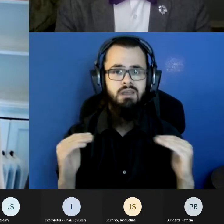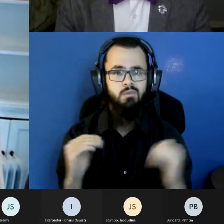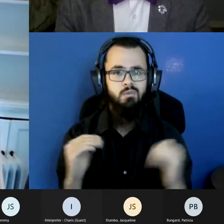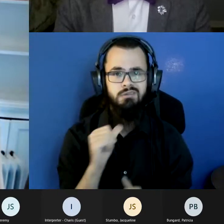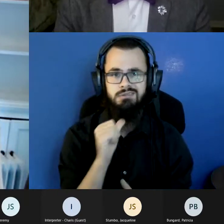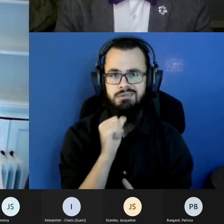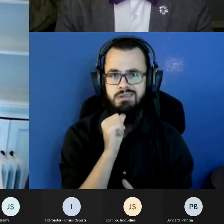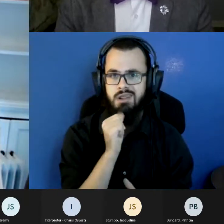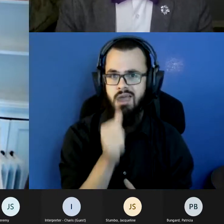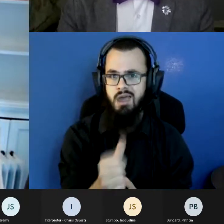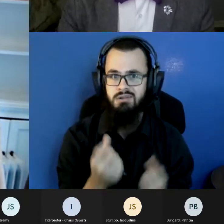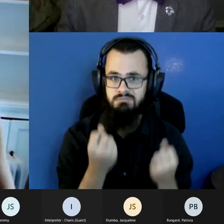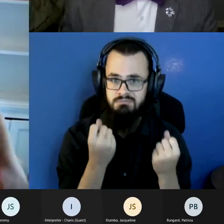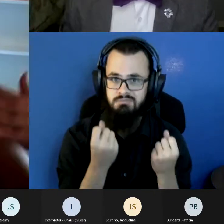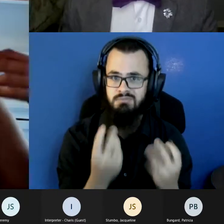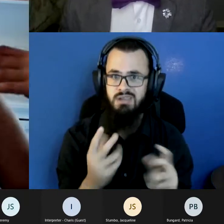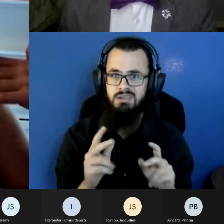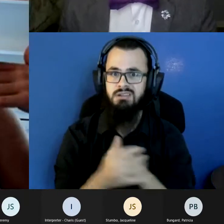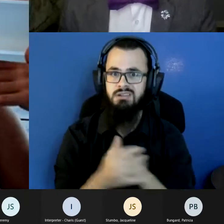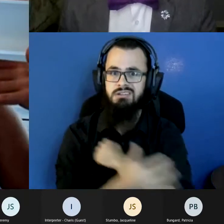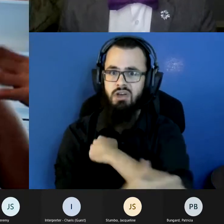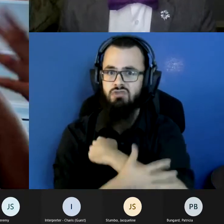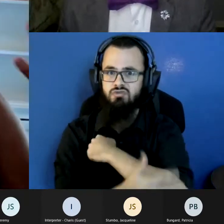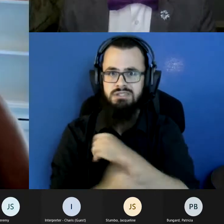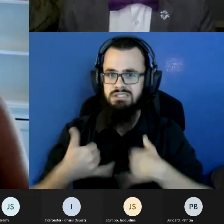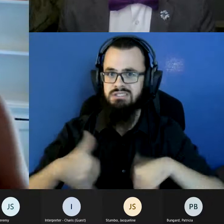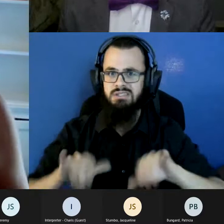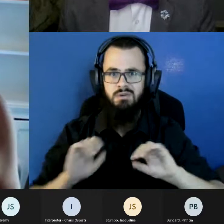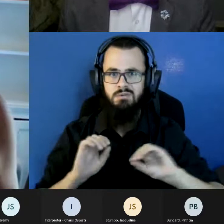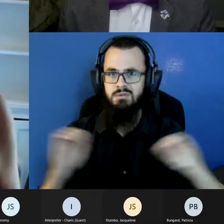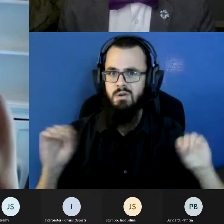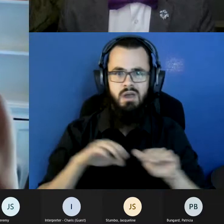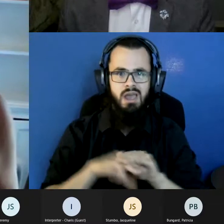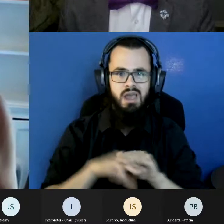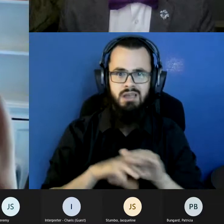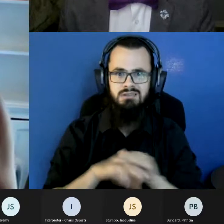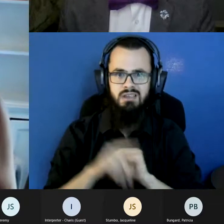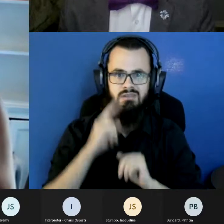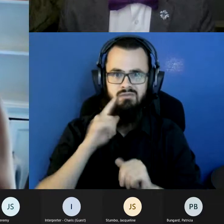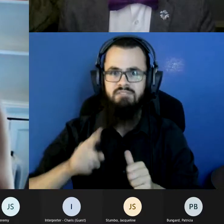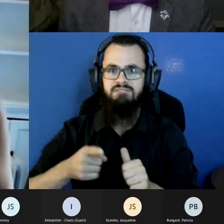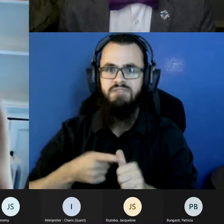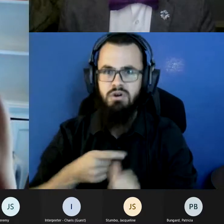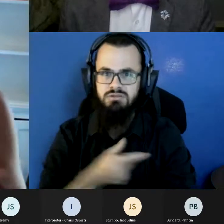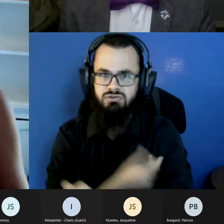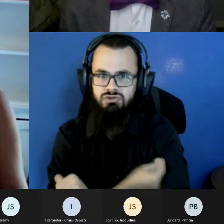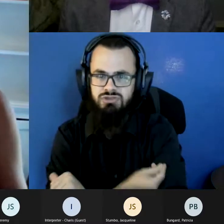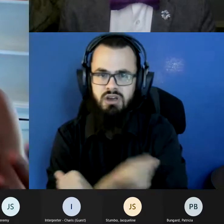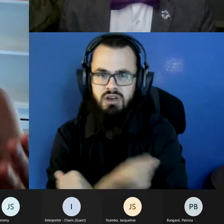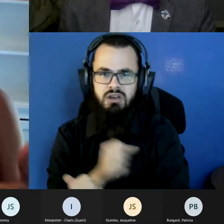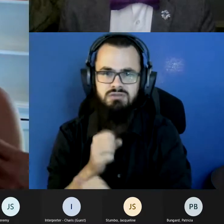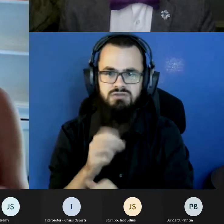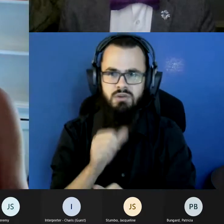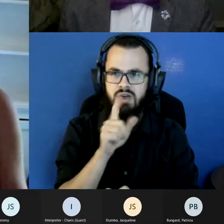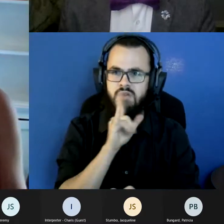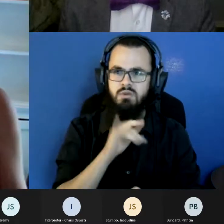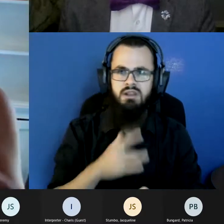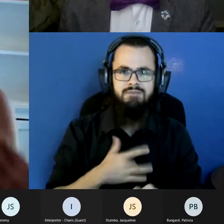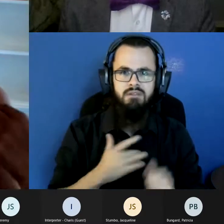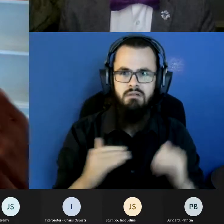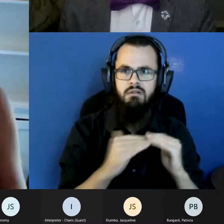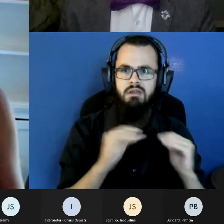the original shot. And so I think that's something that CDC and others are navigating. So I don't know when they will